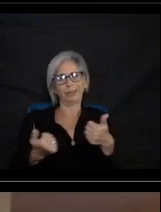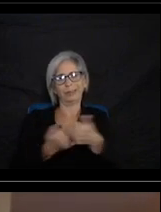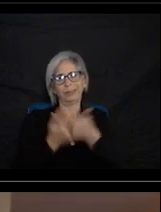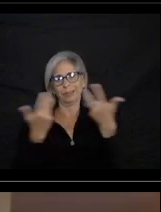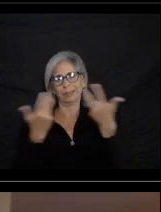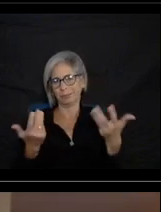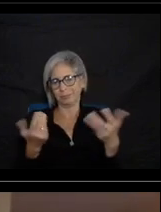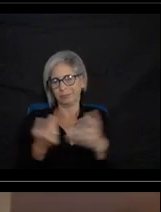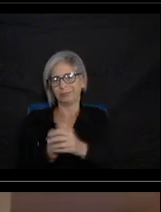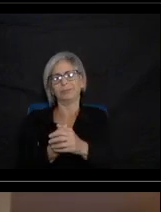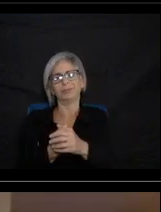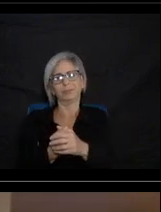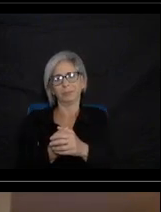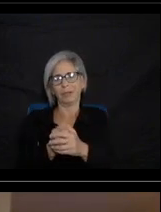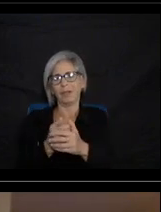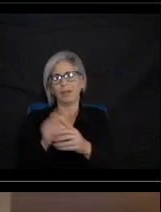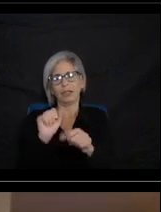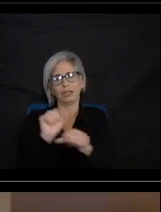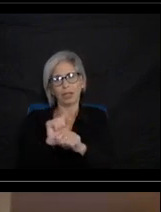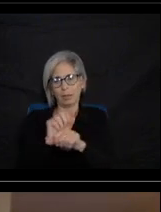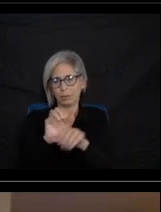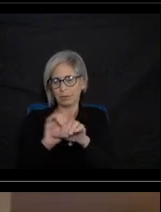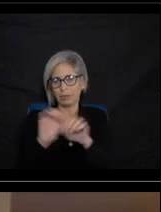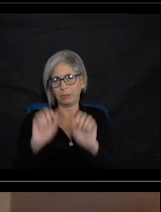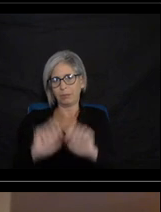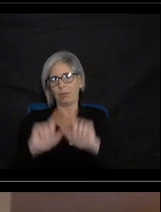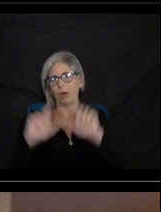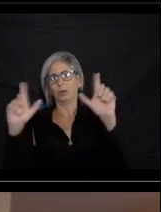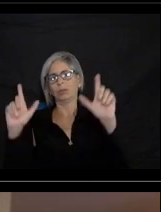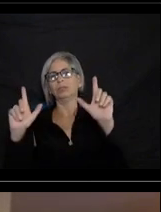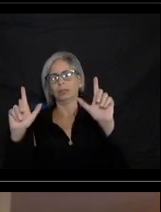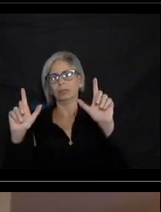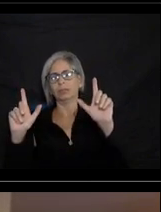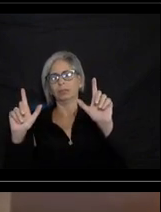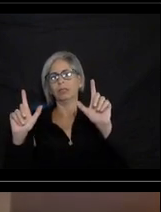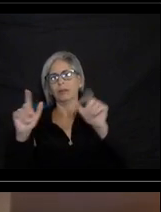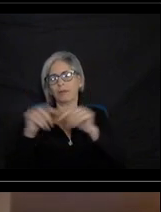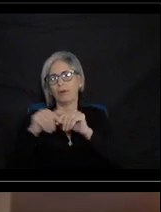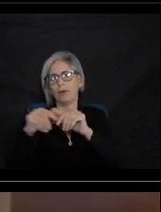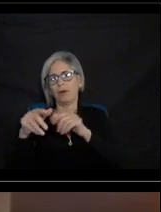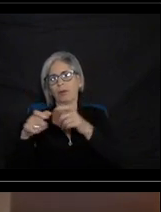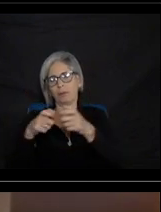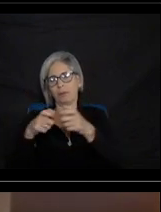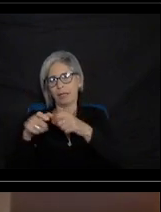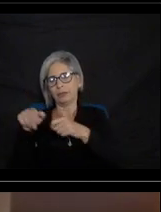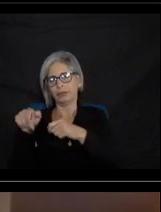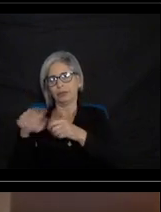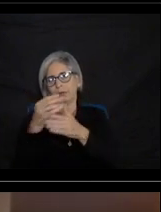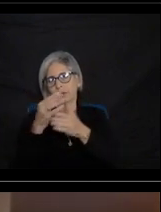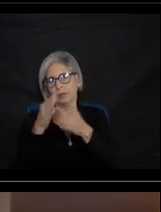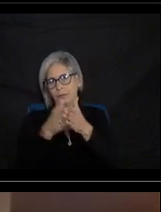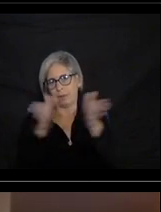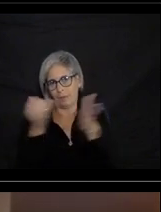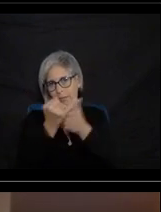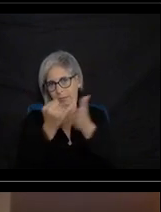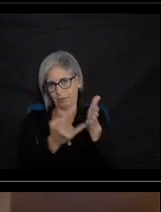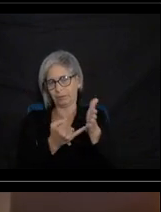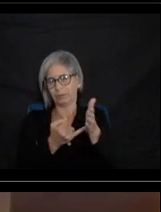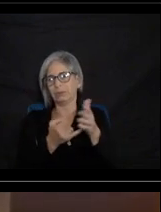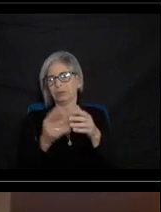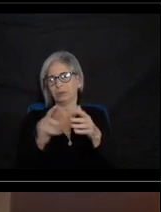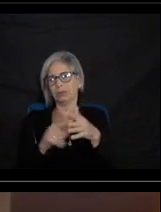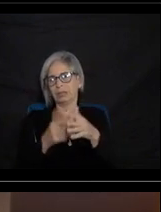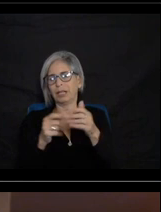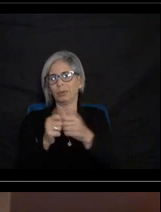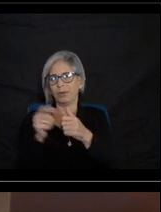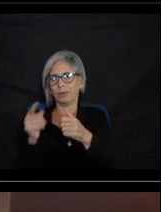the beginning. The position has been posted on the city website for a couple of weeks now. I think it has about another week. And then we will start reviewing